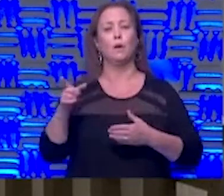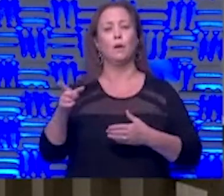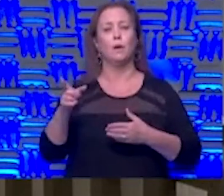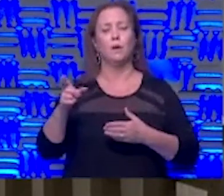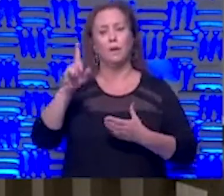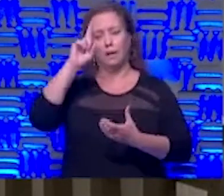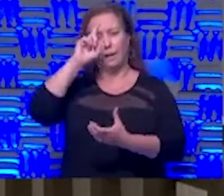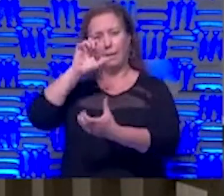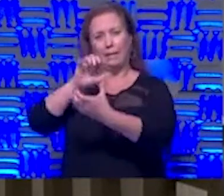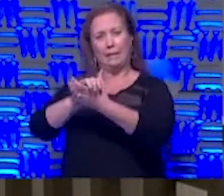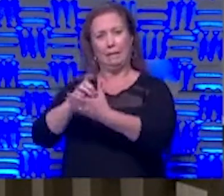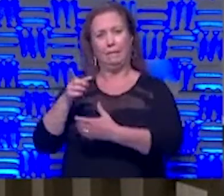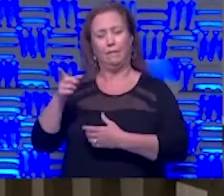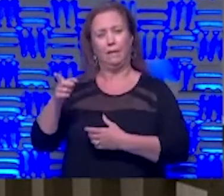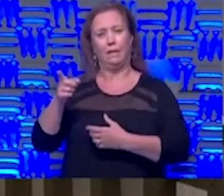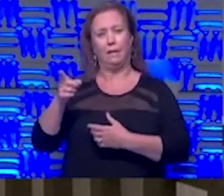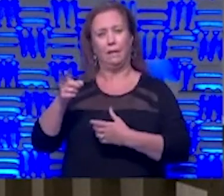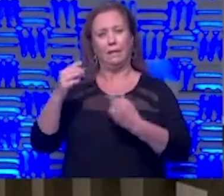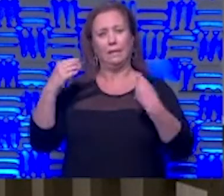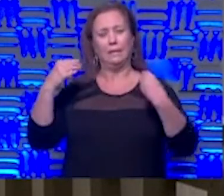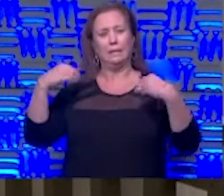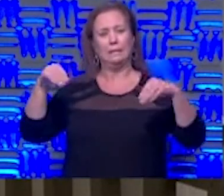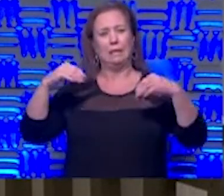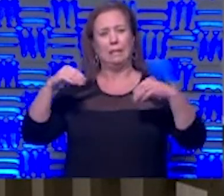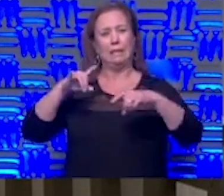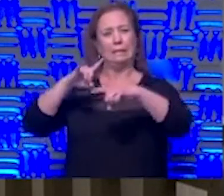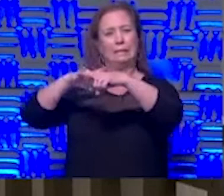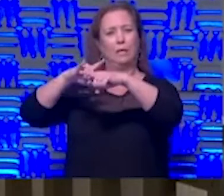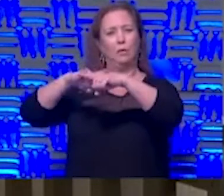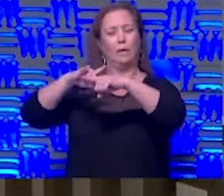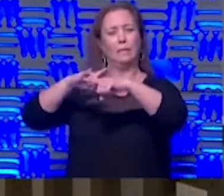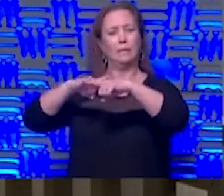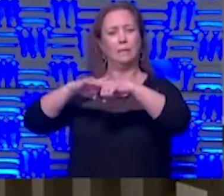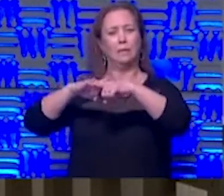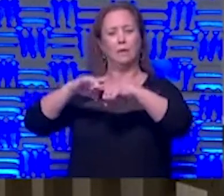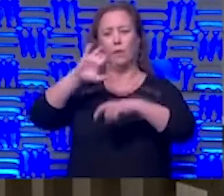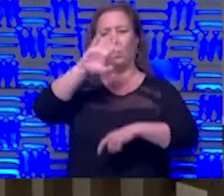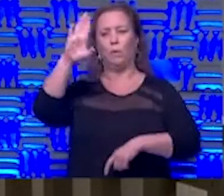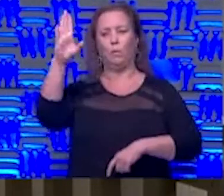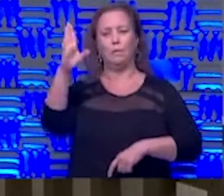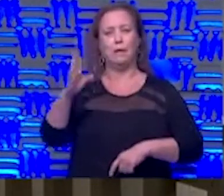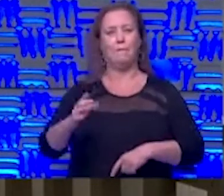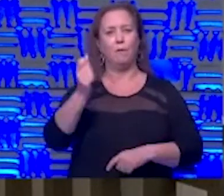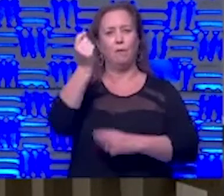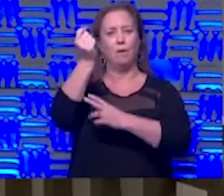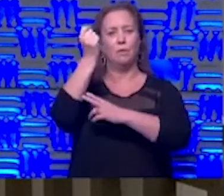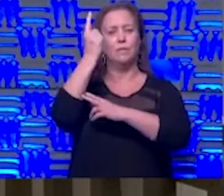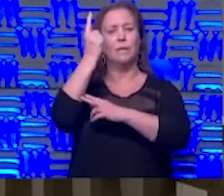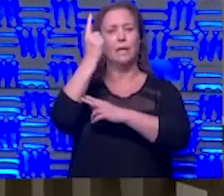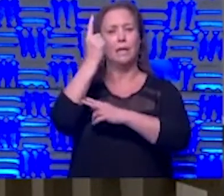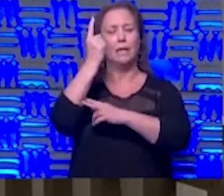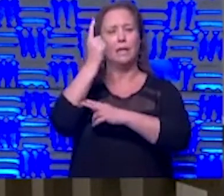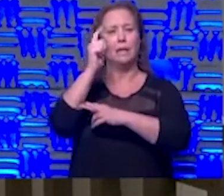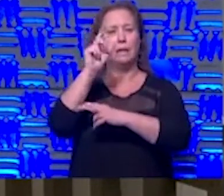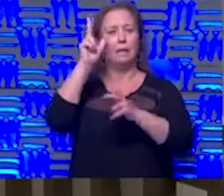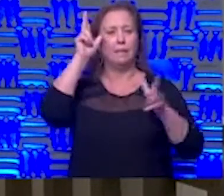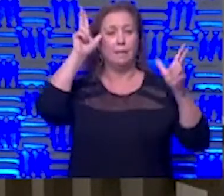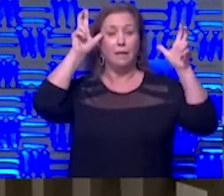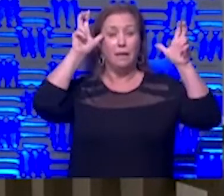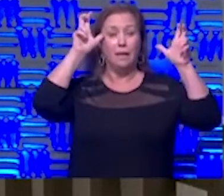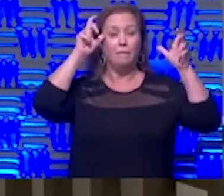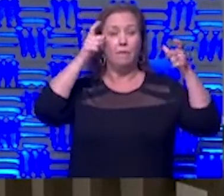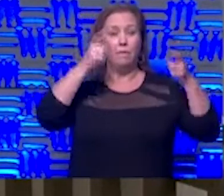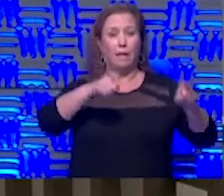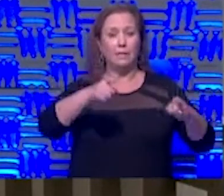was he was just selling cigarettes. We'll never understand the evil that is going